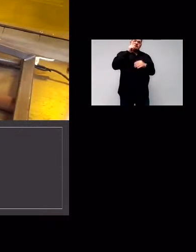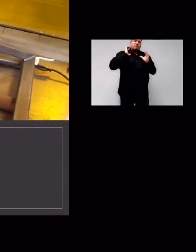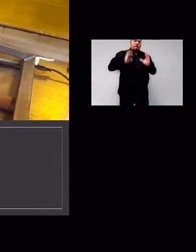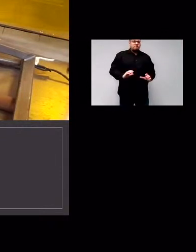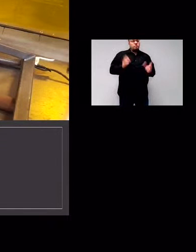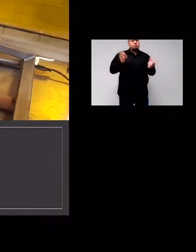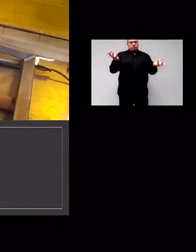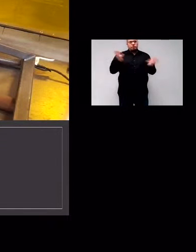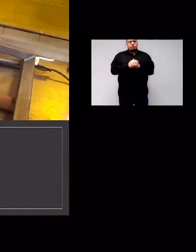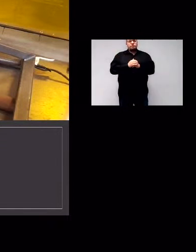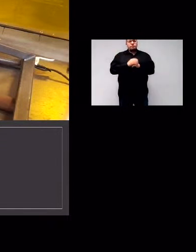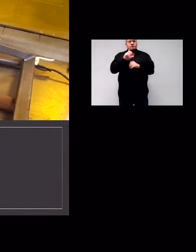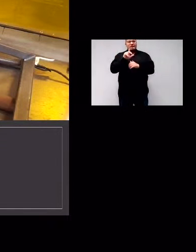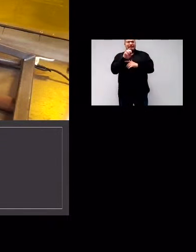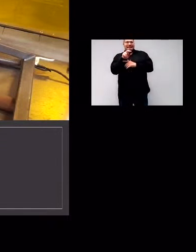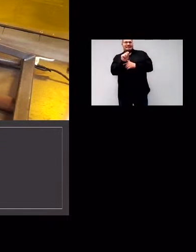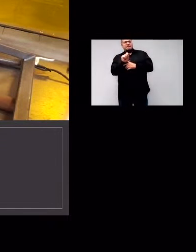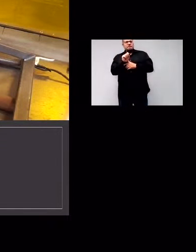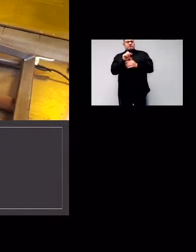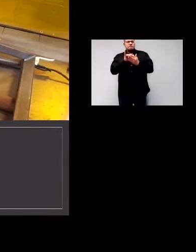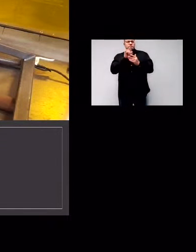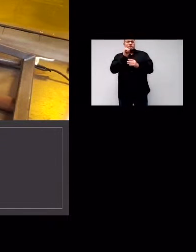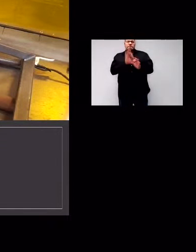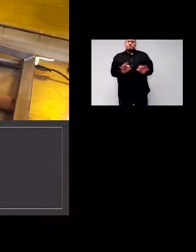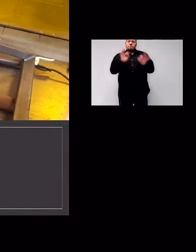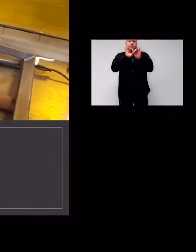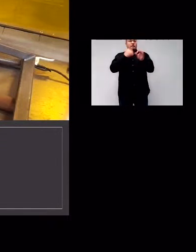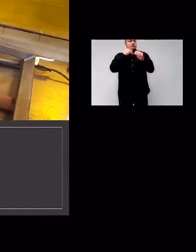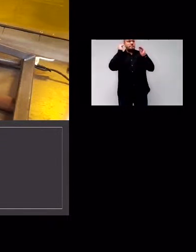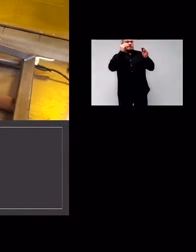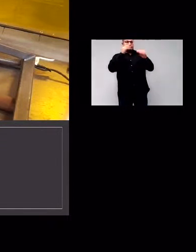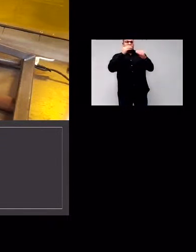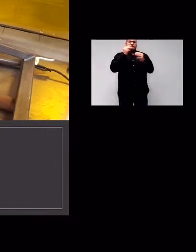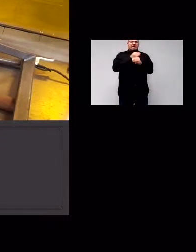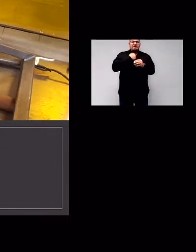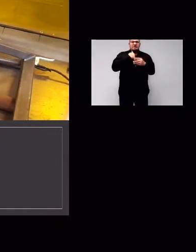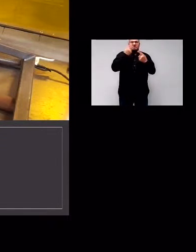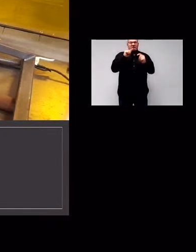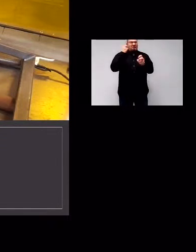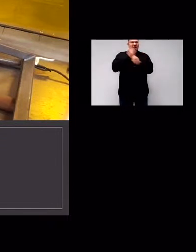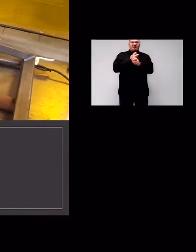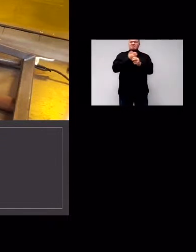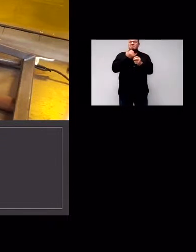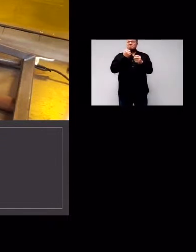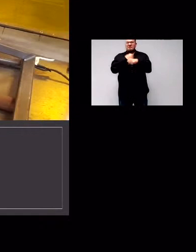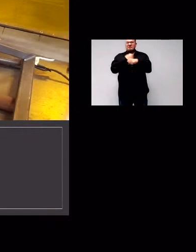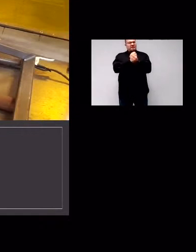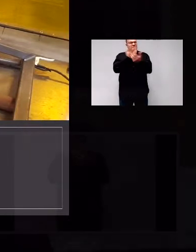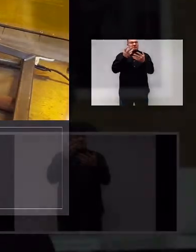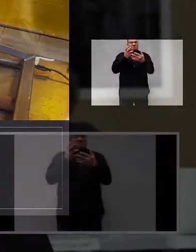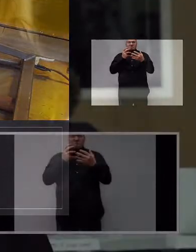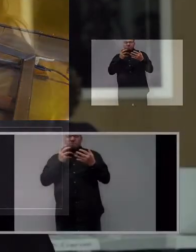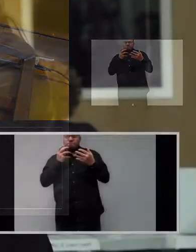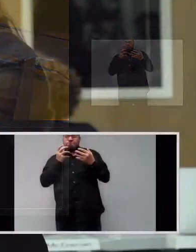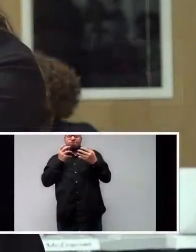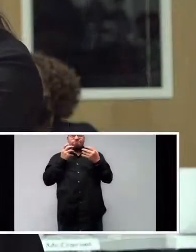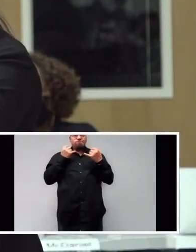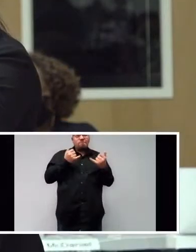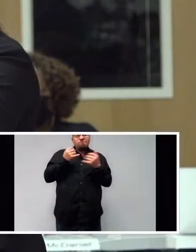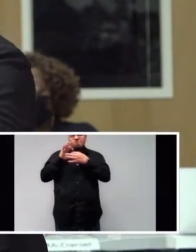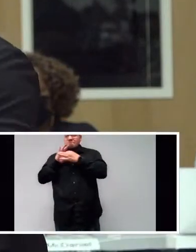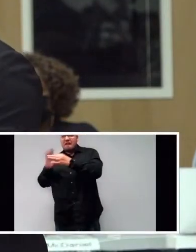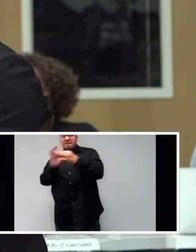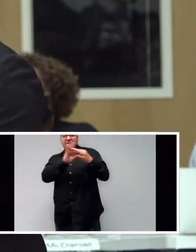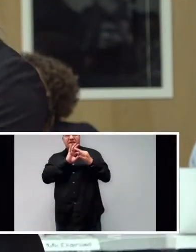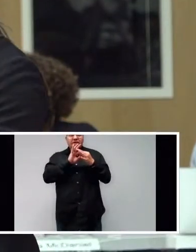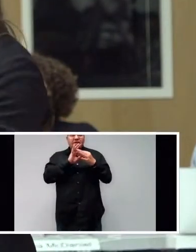community. And this has been really important. When I taught math, I tried as hard as I could to make things relevant. I would say, pretend that you're gonna have a